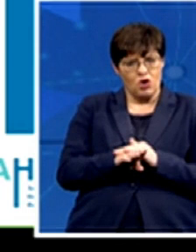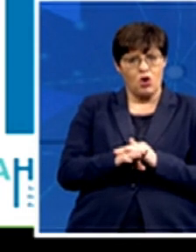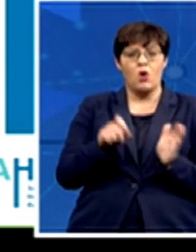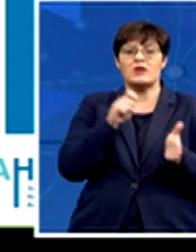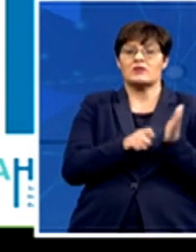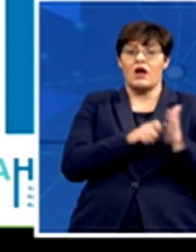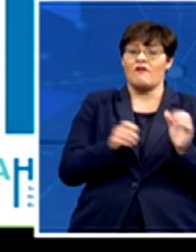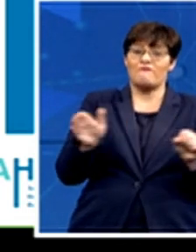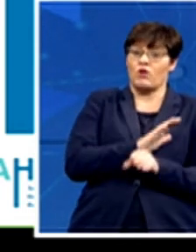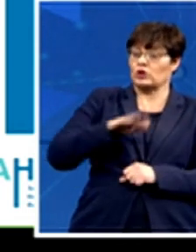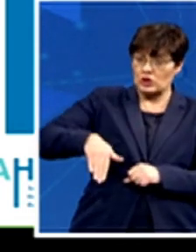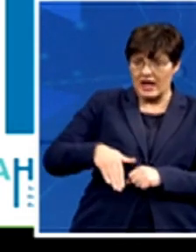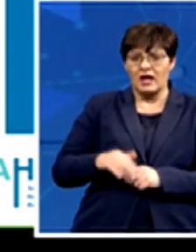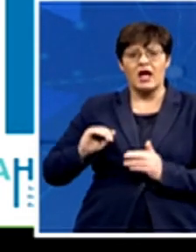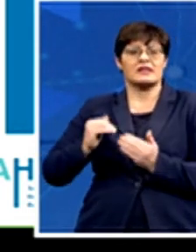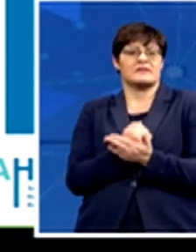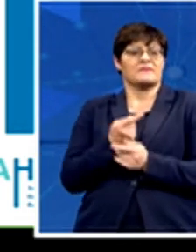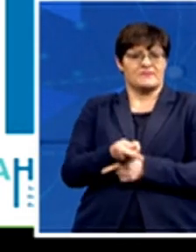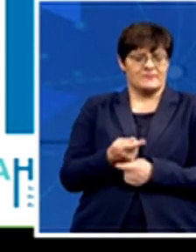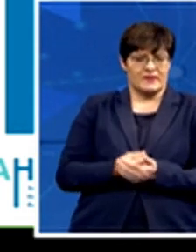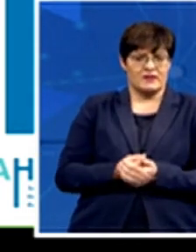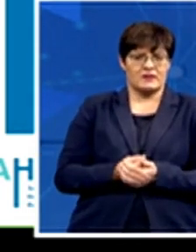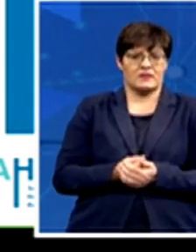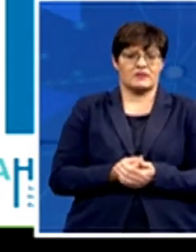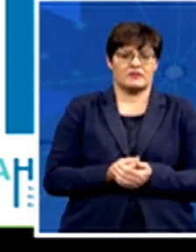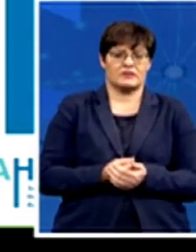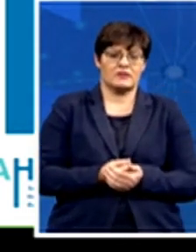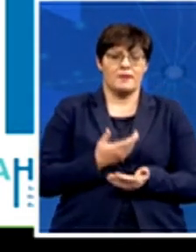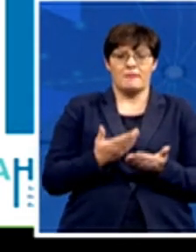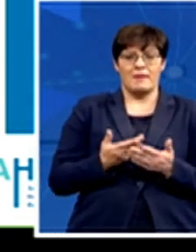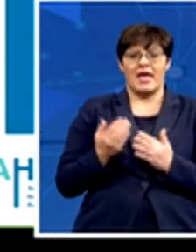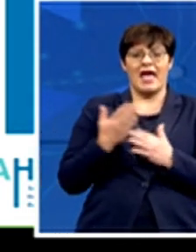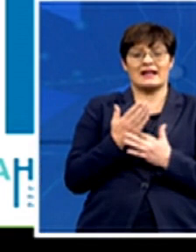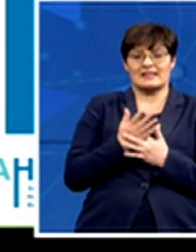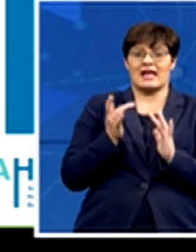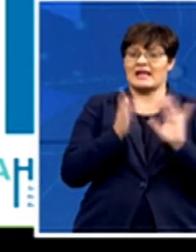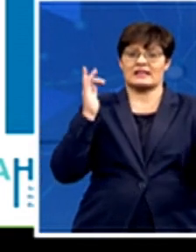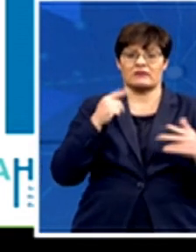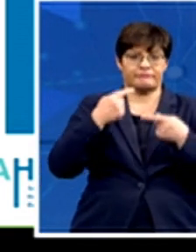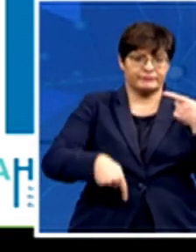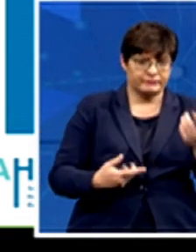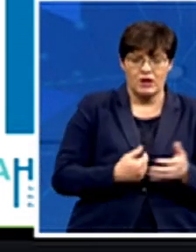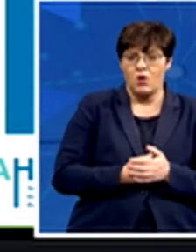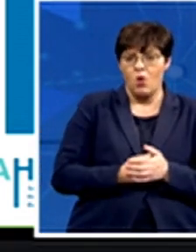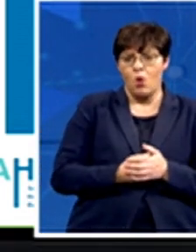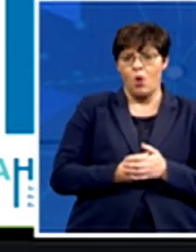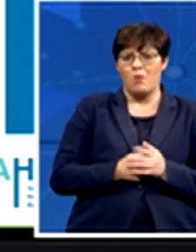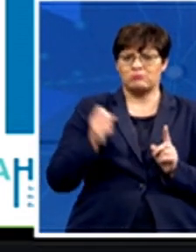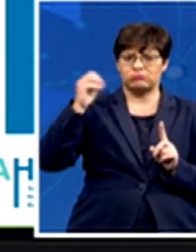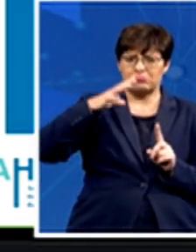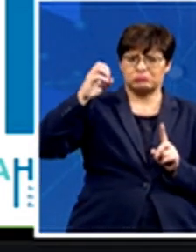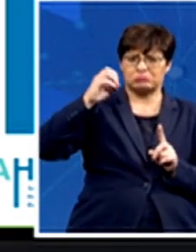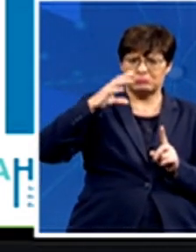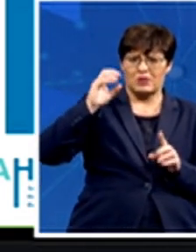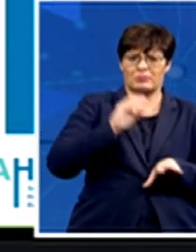event whereby maybe you don't have access to internet, or maybe the signal is giving you a problem. You can always save the report and send it